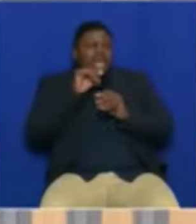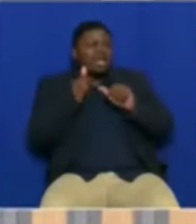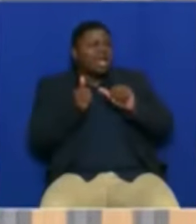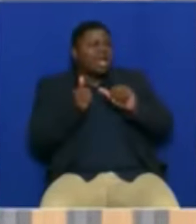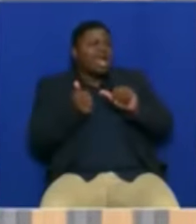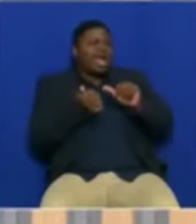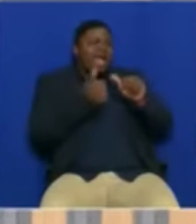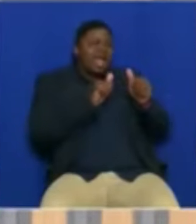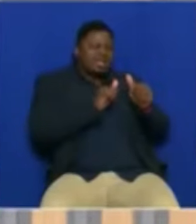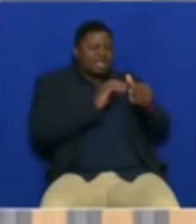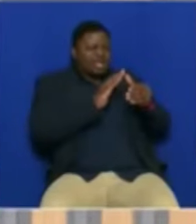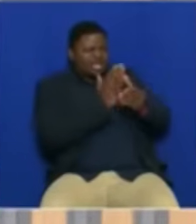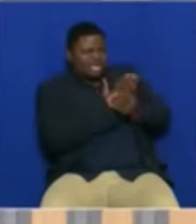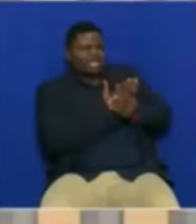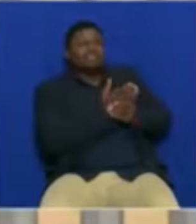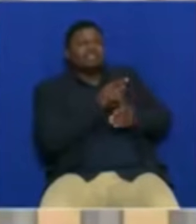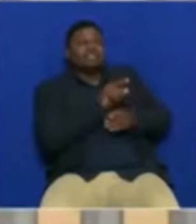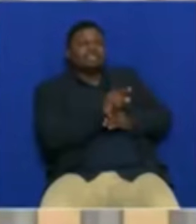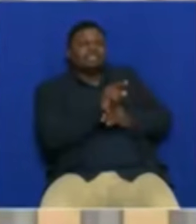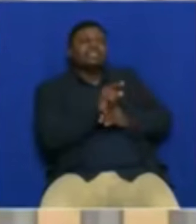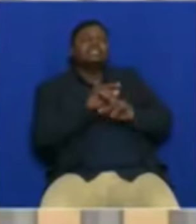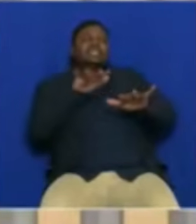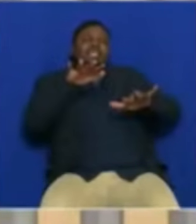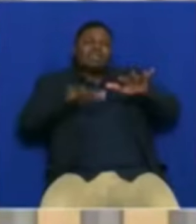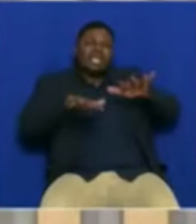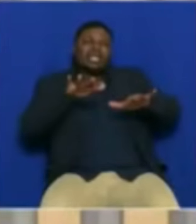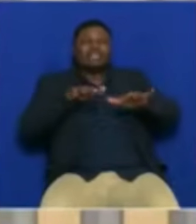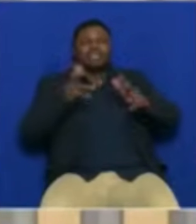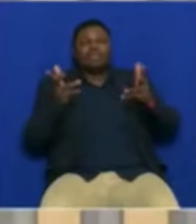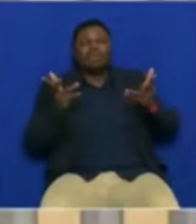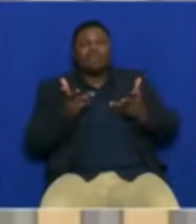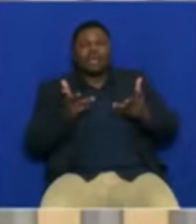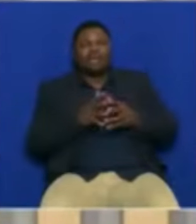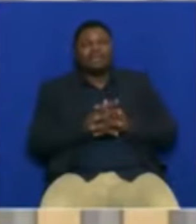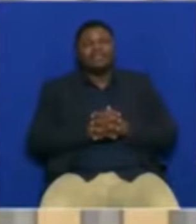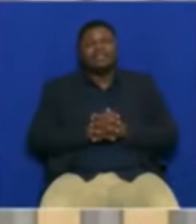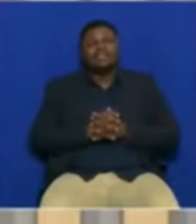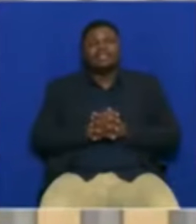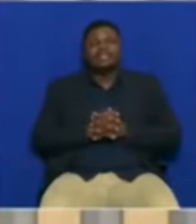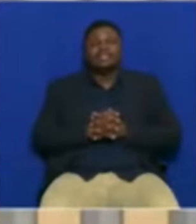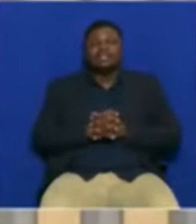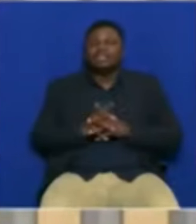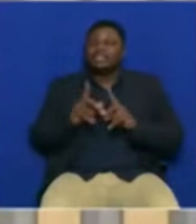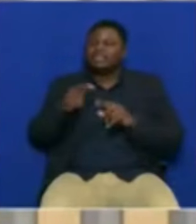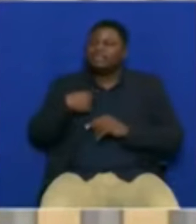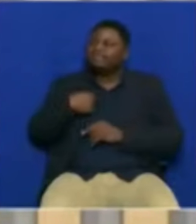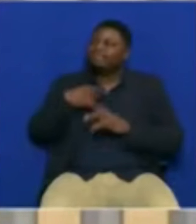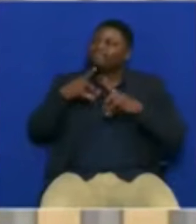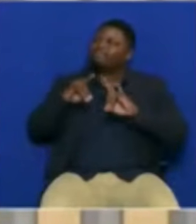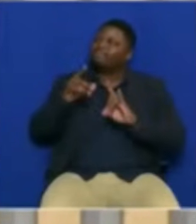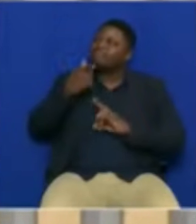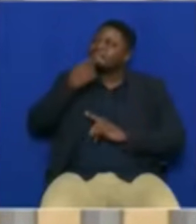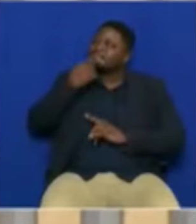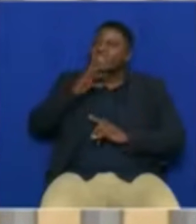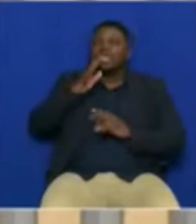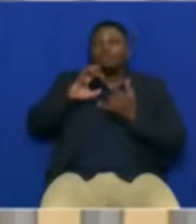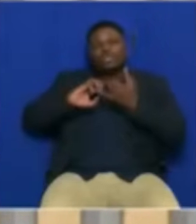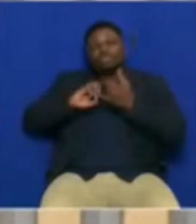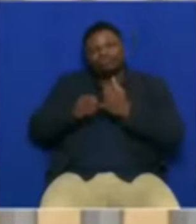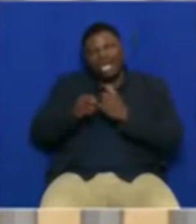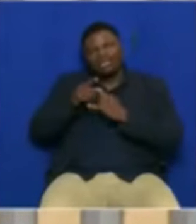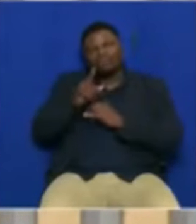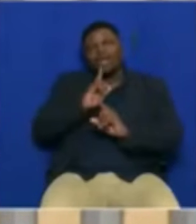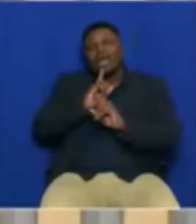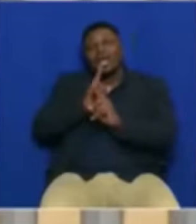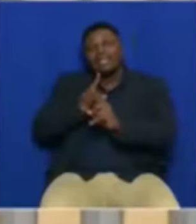You have the appointment of Brigadier Mokwele. I'm trying to answer you, Chair. You have the appointment of Brigadier Mokwele.